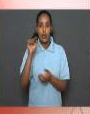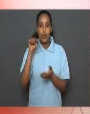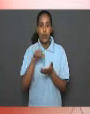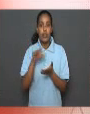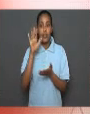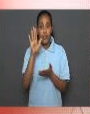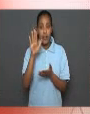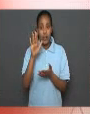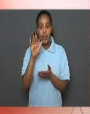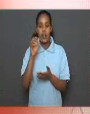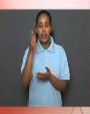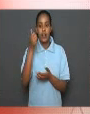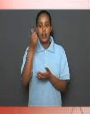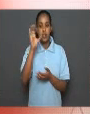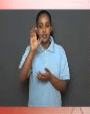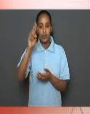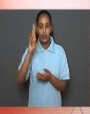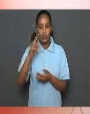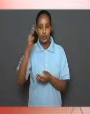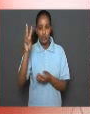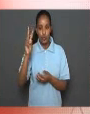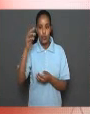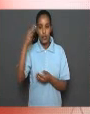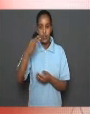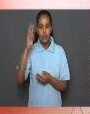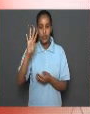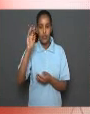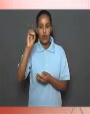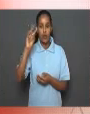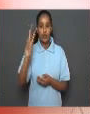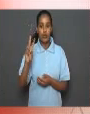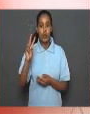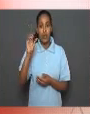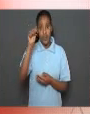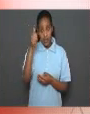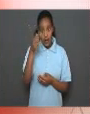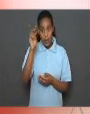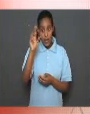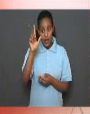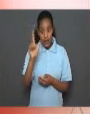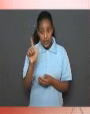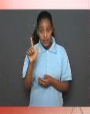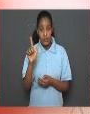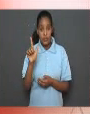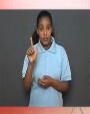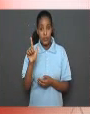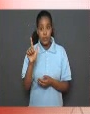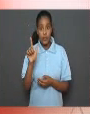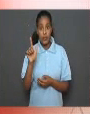0.5 acetic acid and 10 milliliters